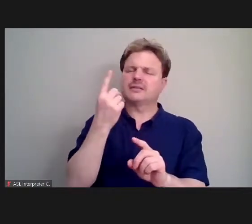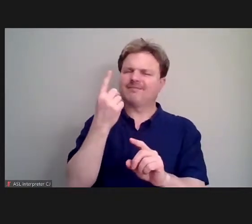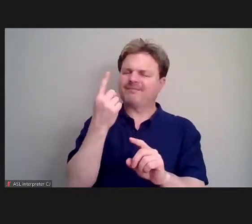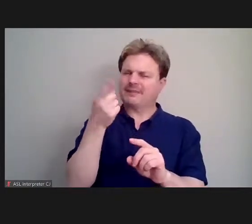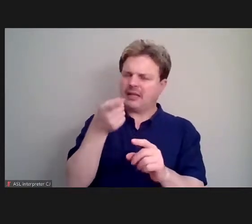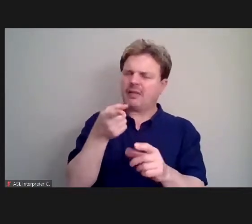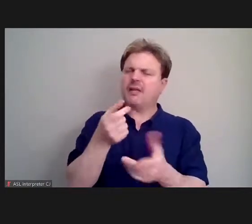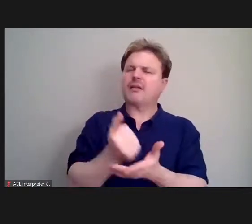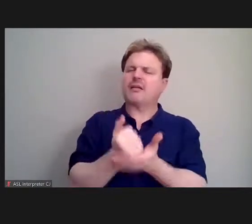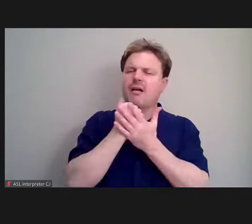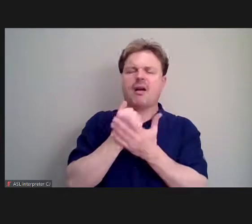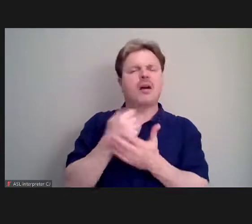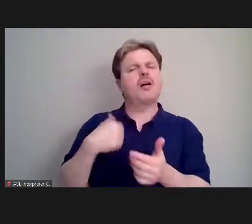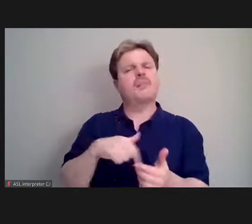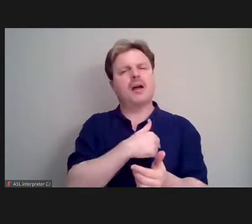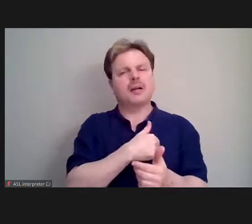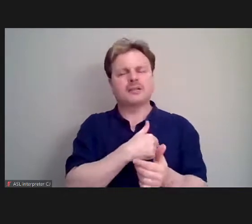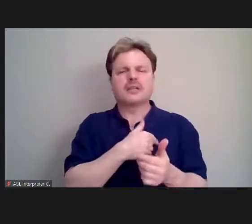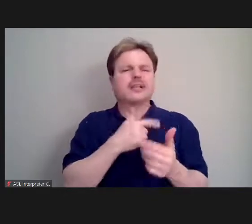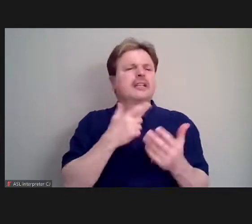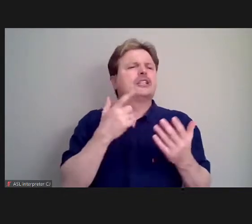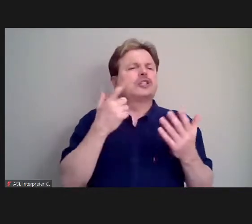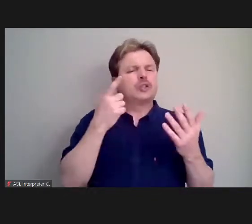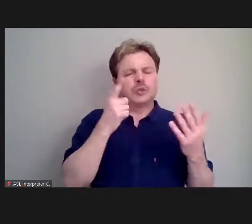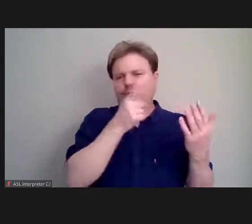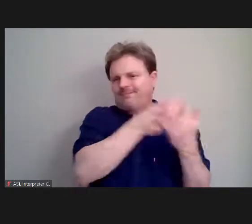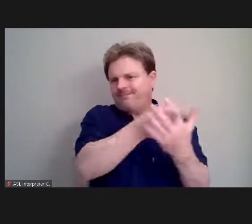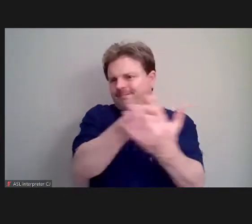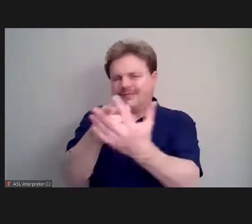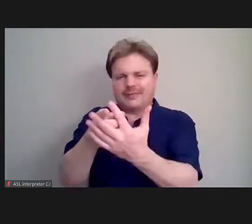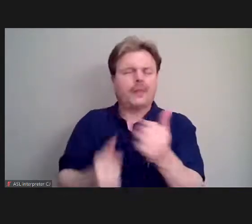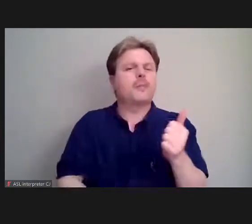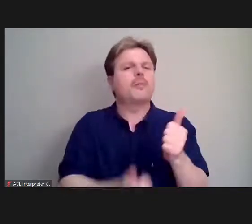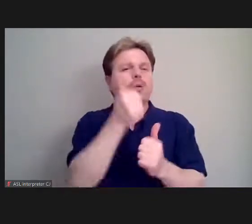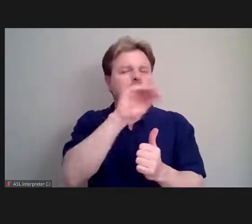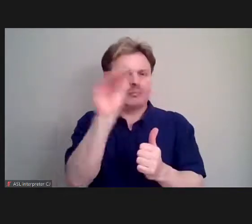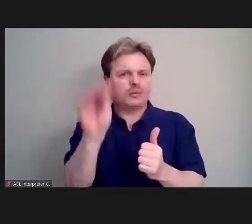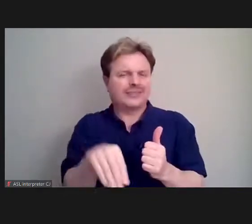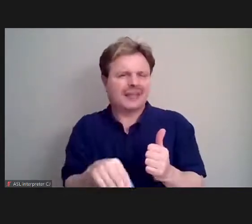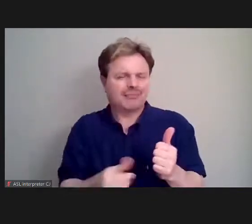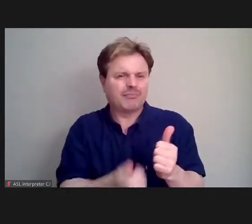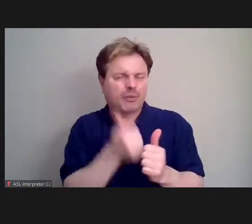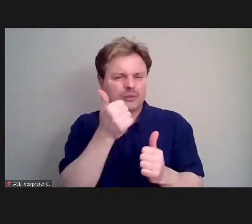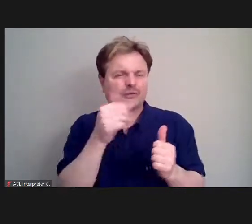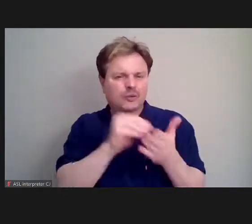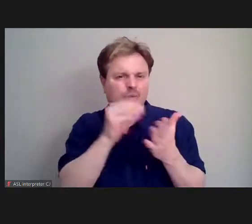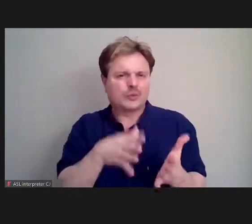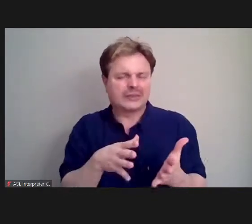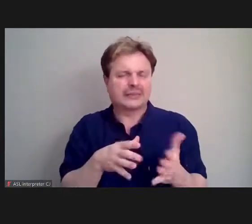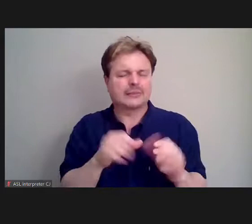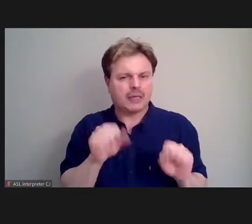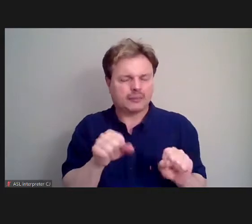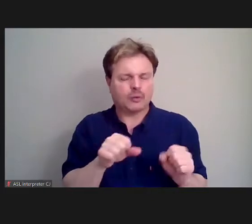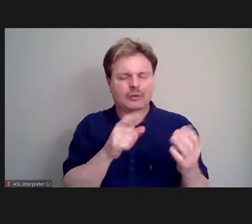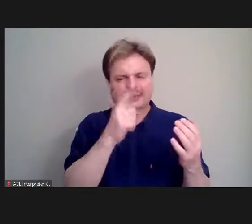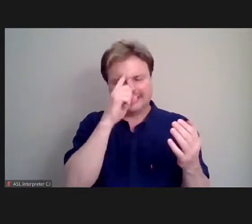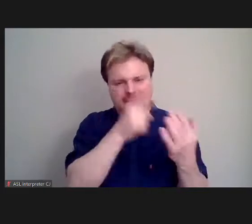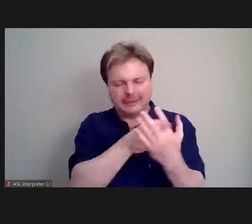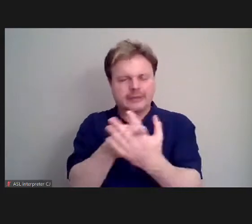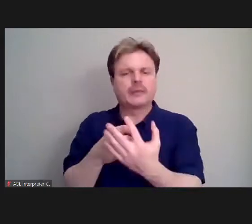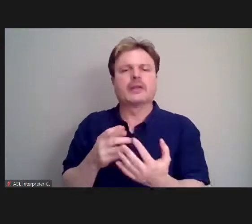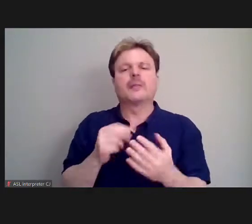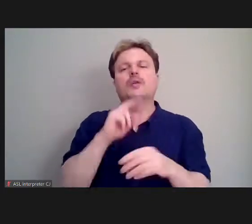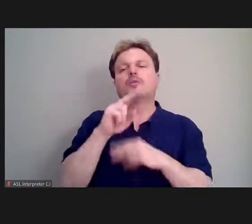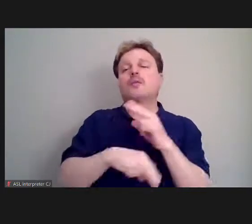reach the most students that we can. But I tend to always think about universal design with a grain